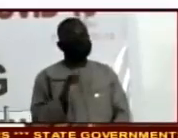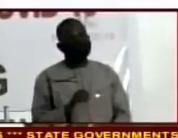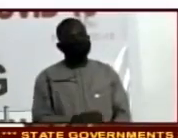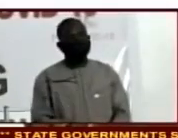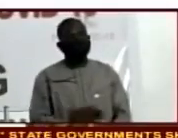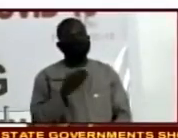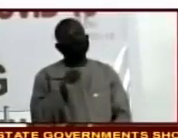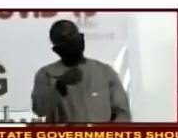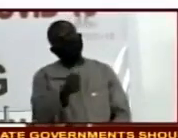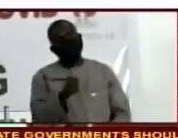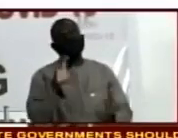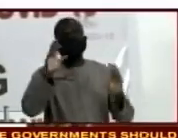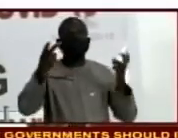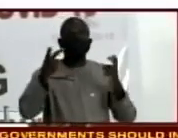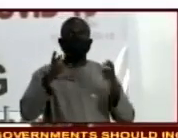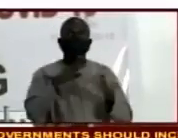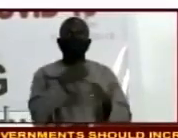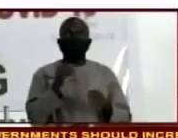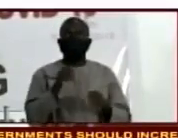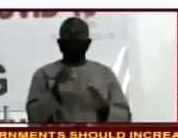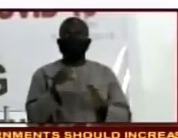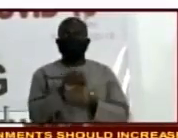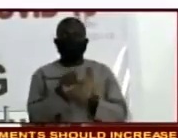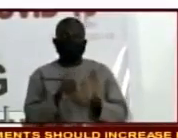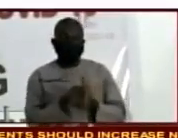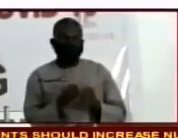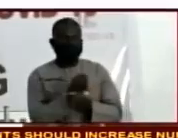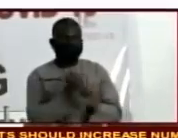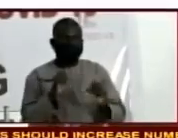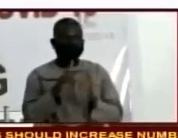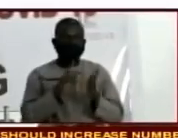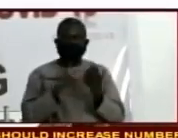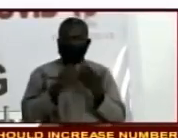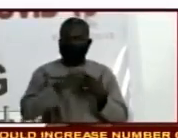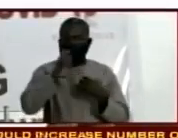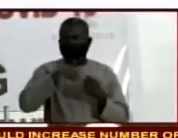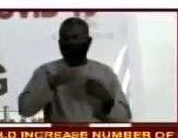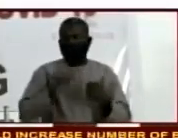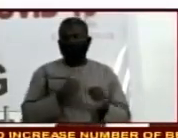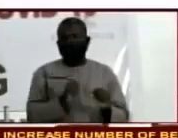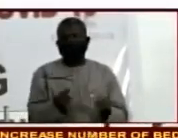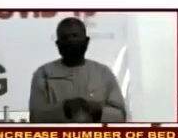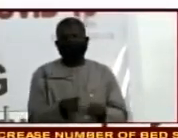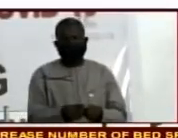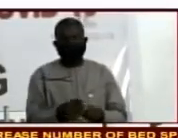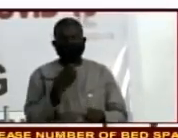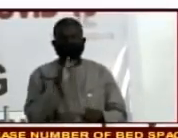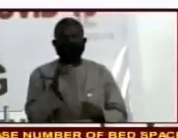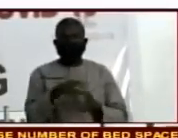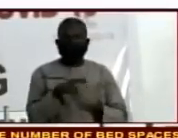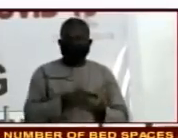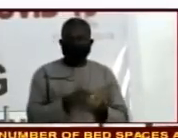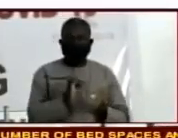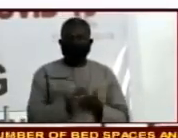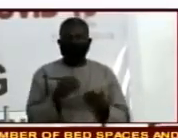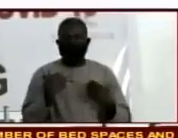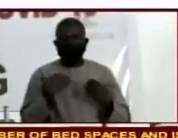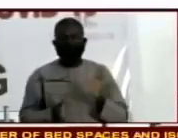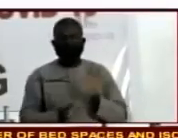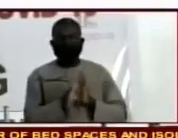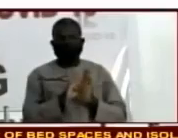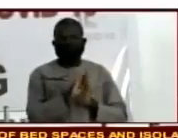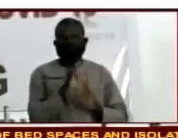issues like the state safety programs, and that must be adhered to. There are protocols that we developed for the